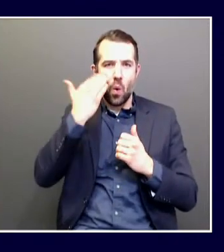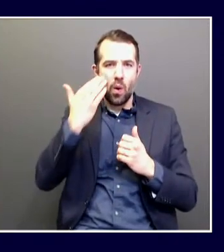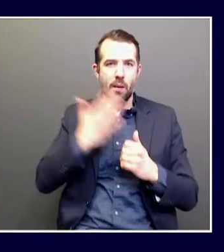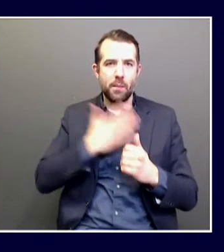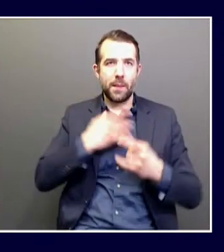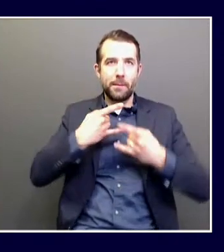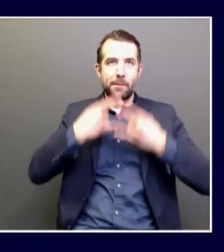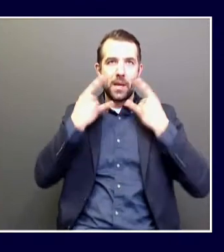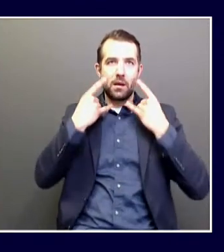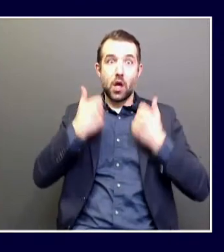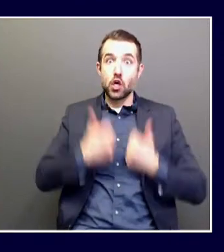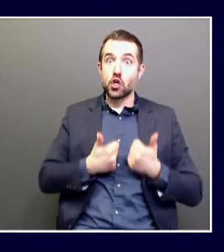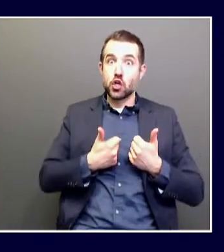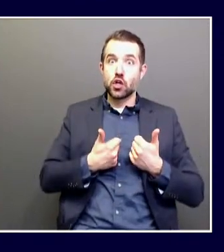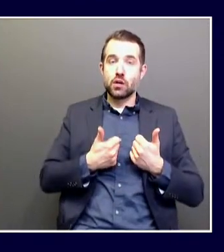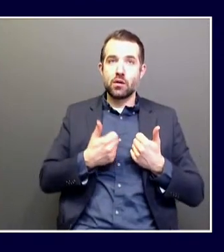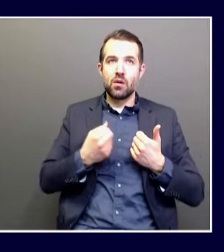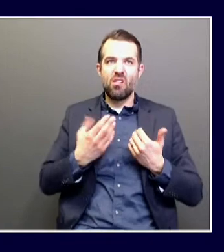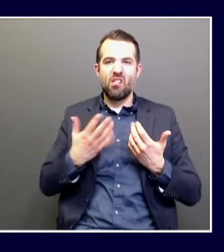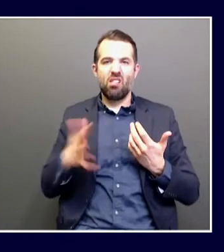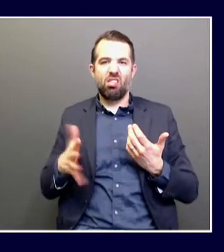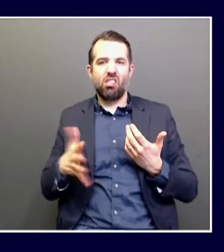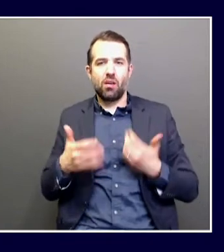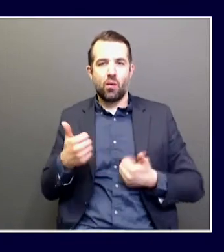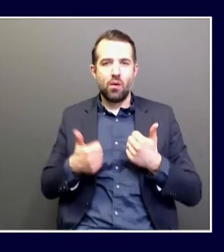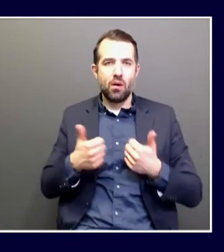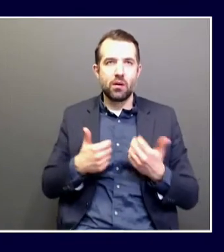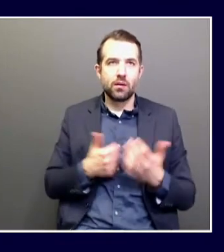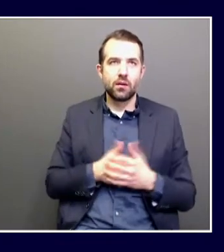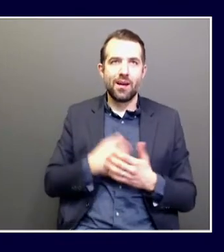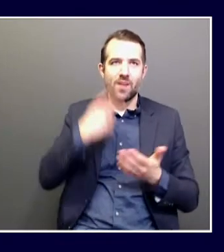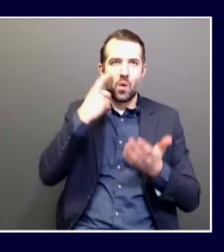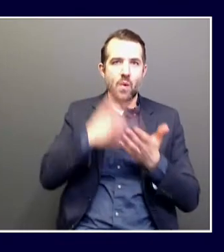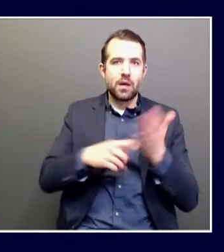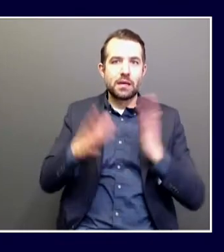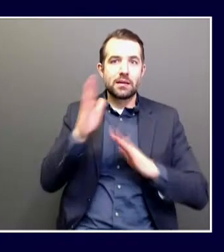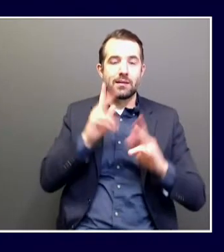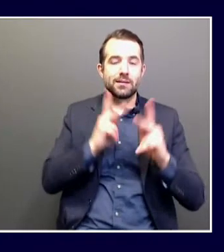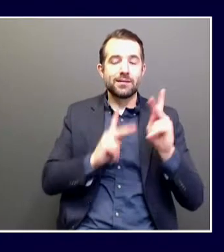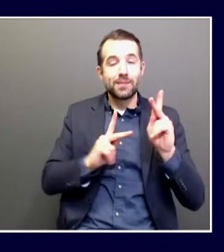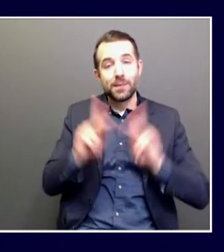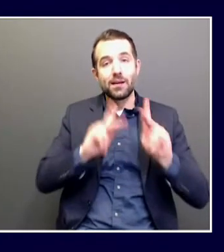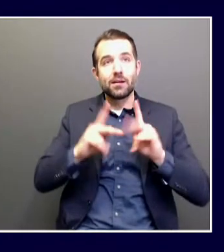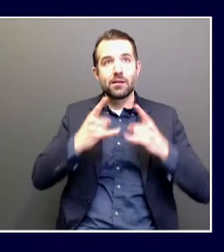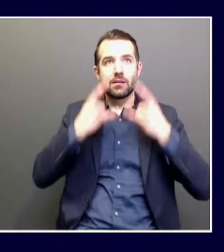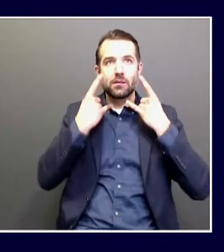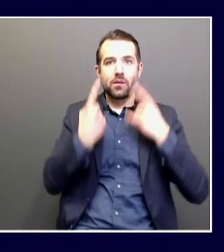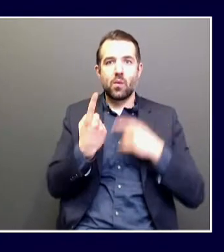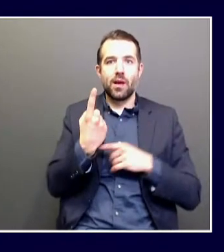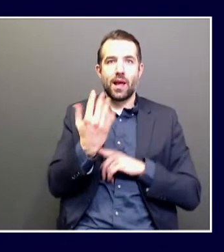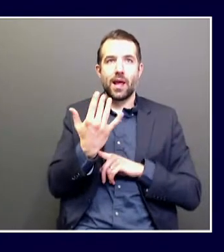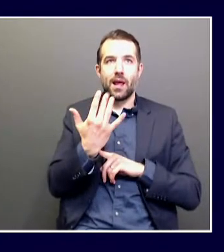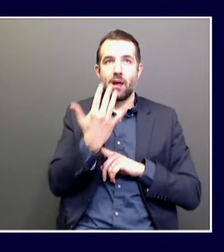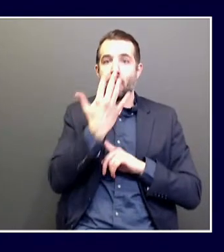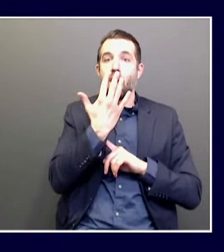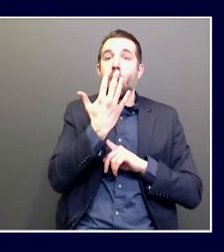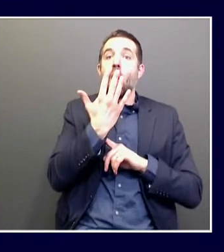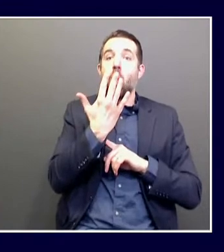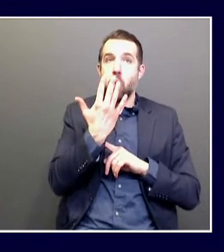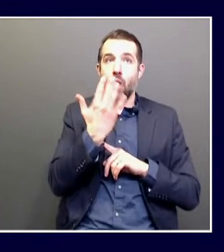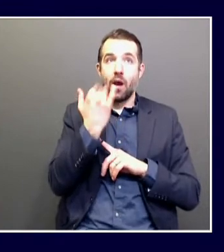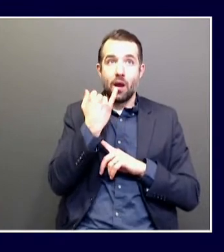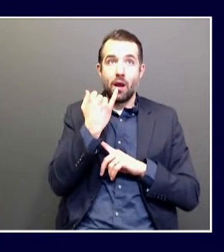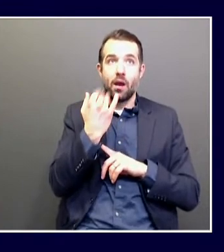people like blowing out candles, seeing if they can do that. I think Bill Nye did that a while ago. Besides, making sure